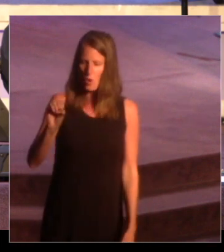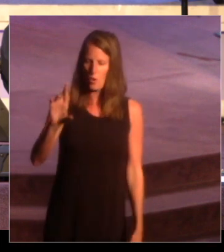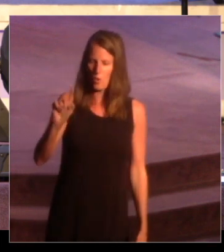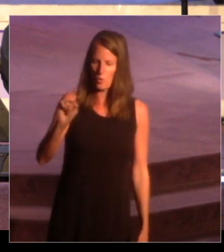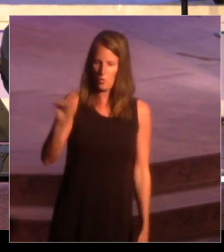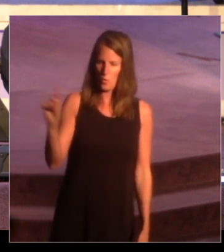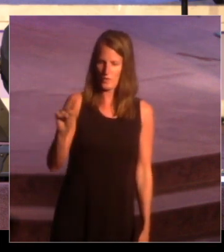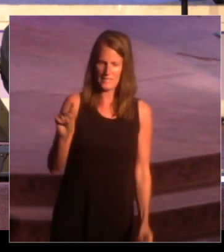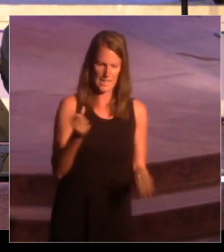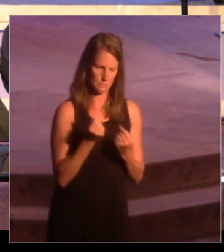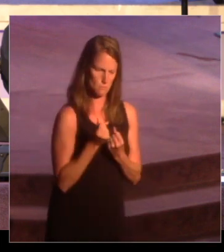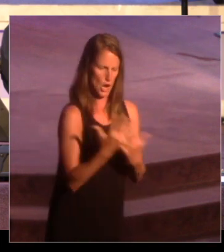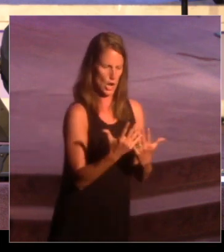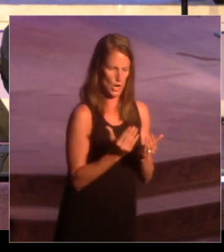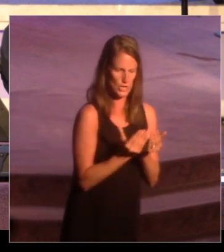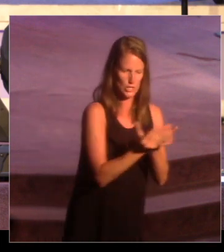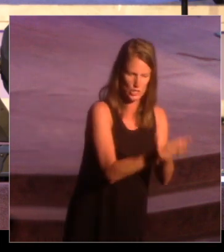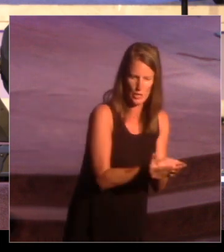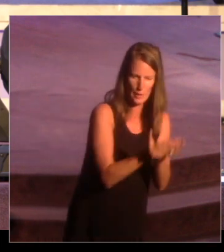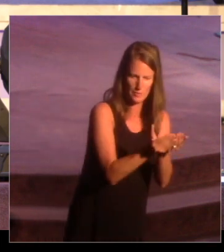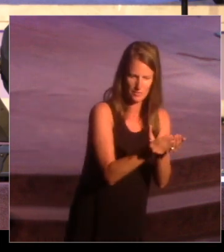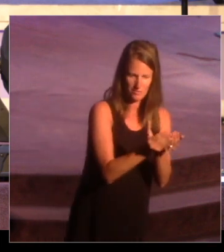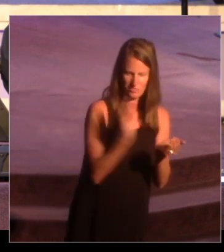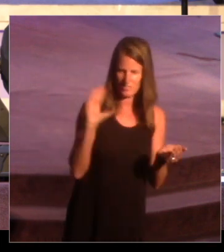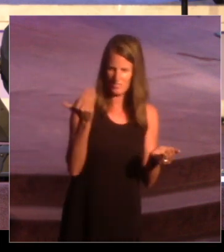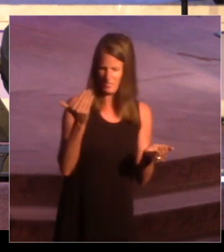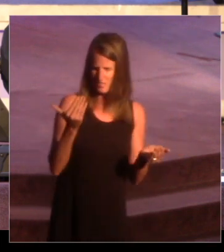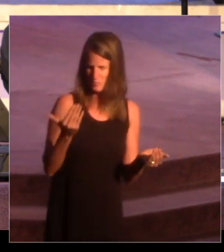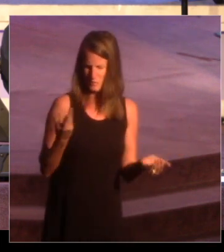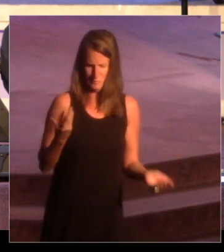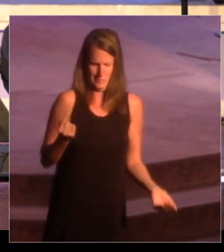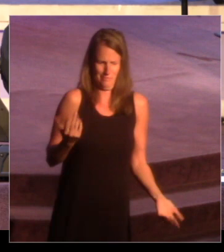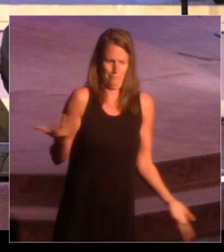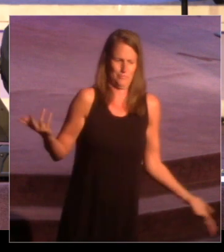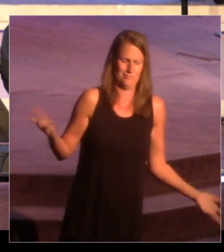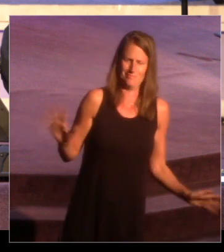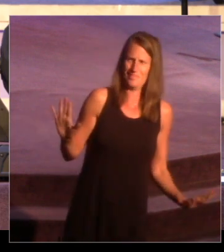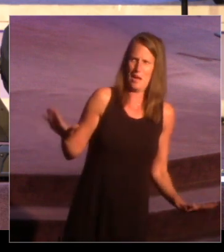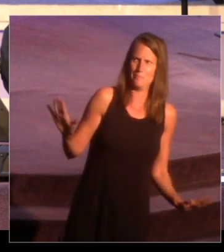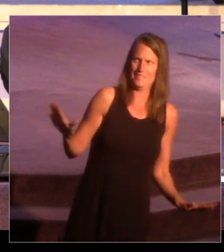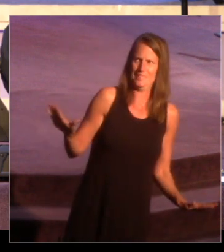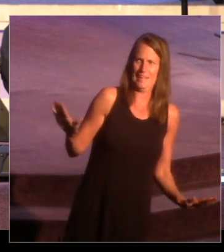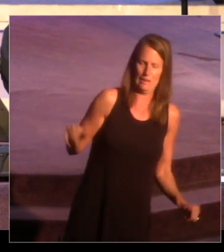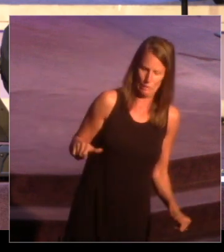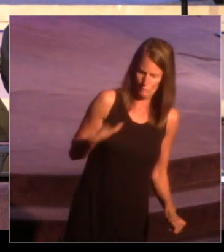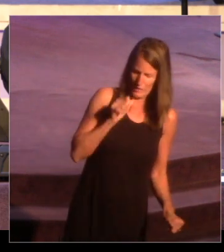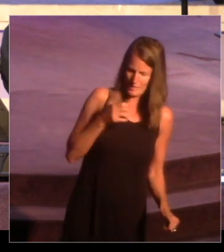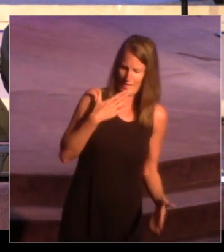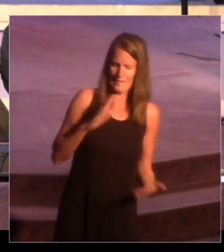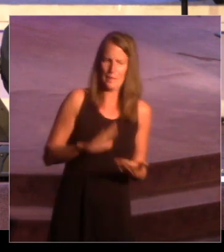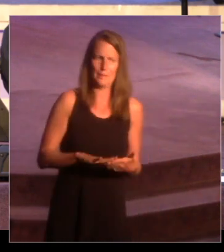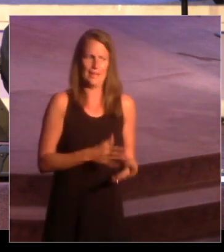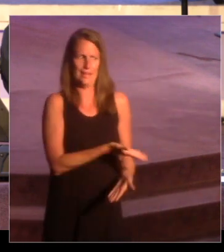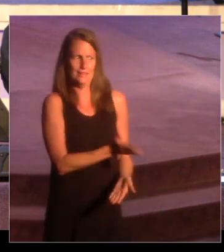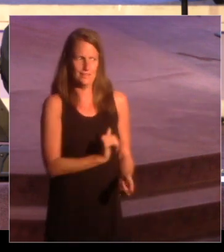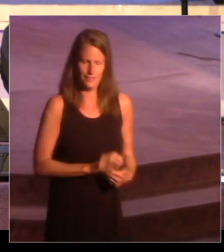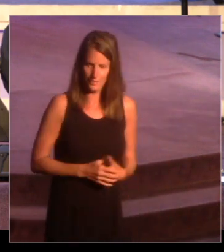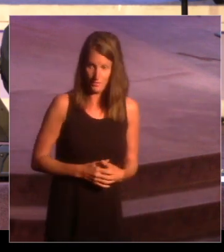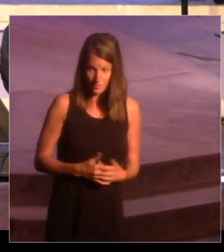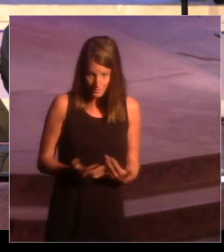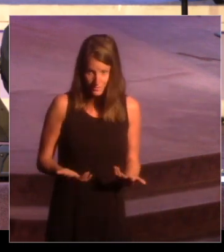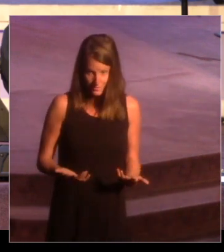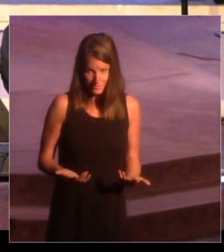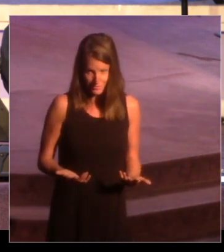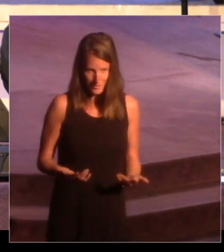burning ships, and it just seems like overkill. It's like, chill out, man. It's not that bad out there. But